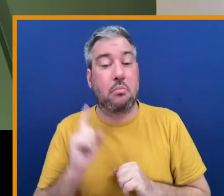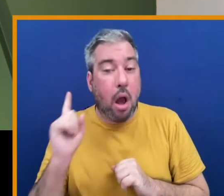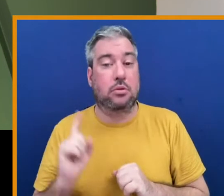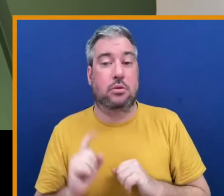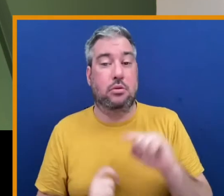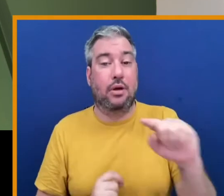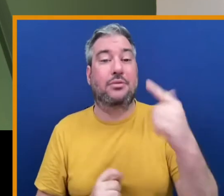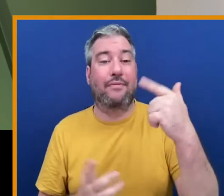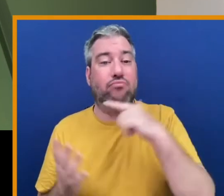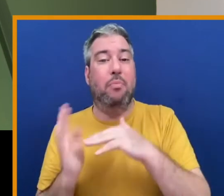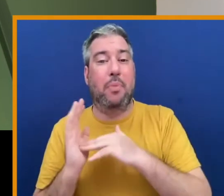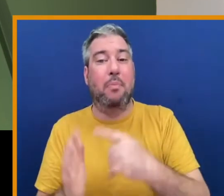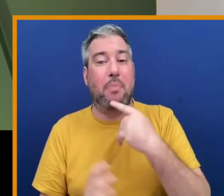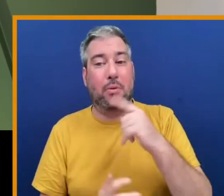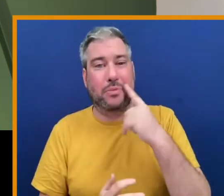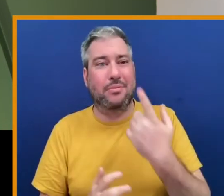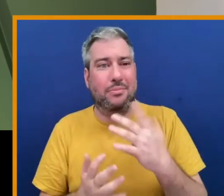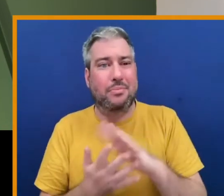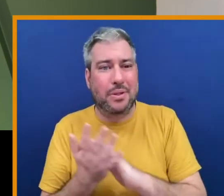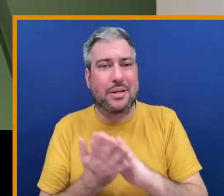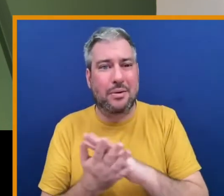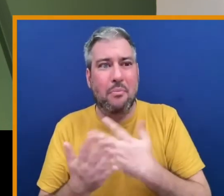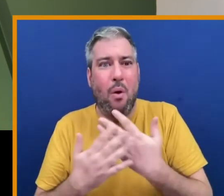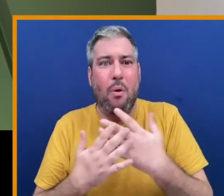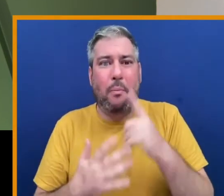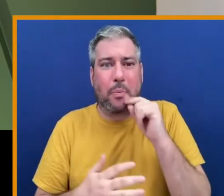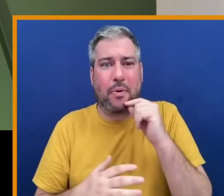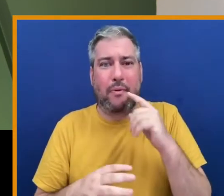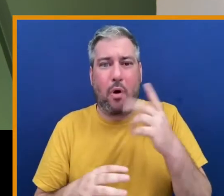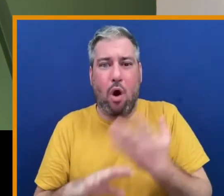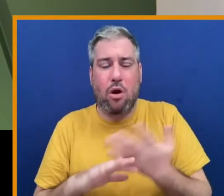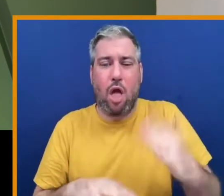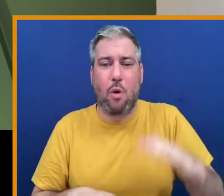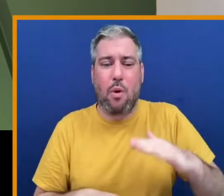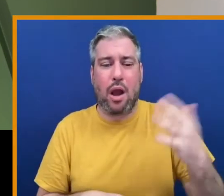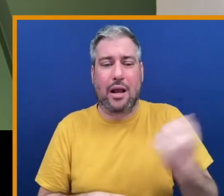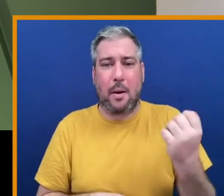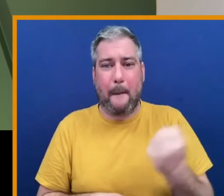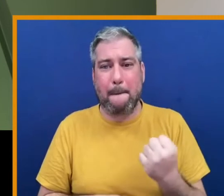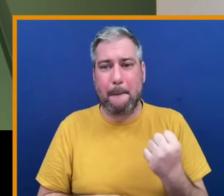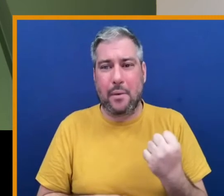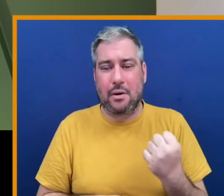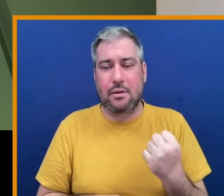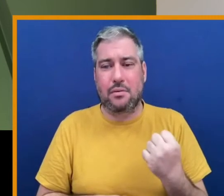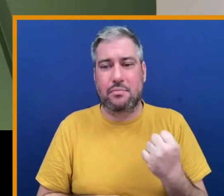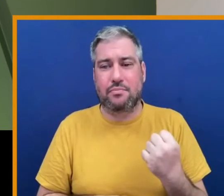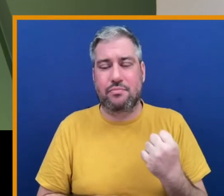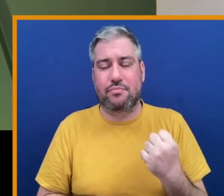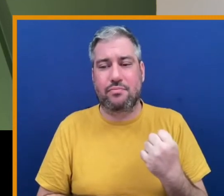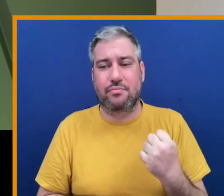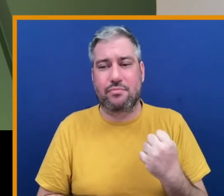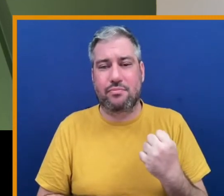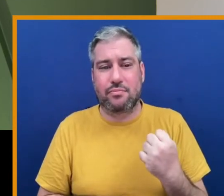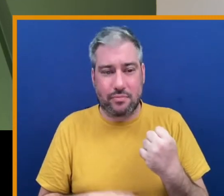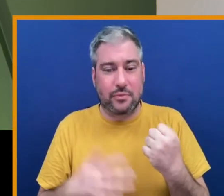incomes. You know, we cannot say only 700 million when that can be the difference between eating or